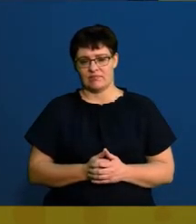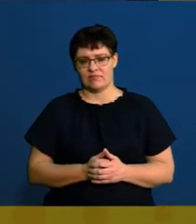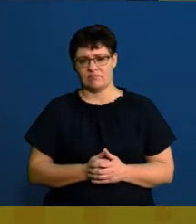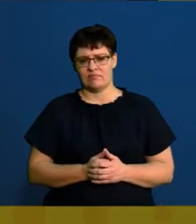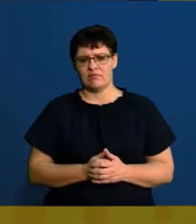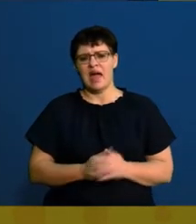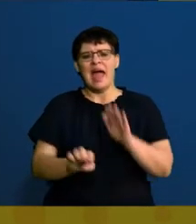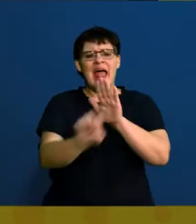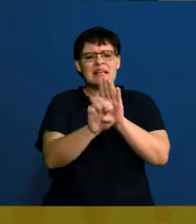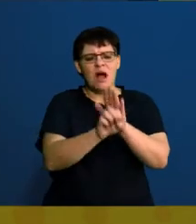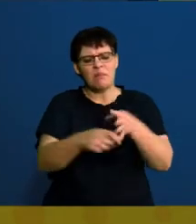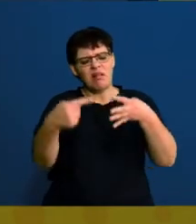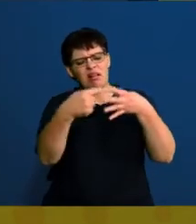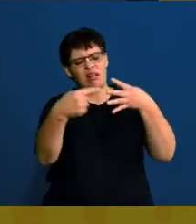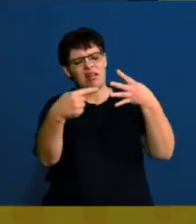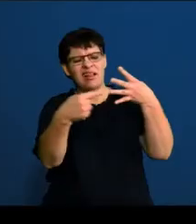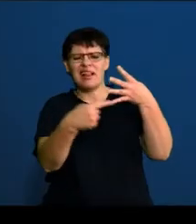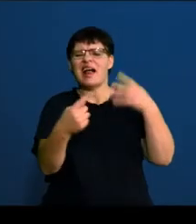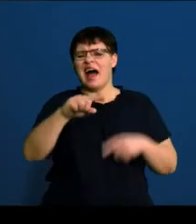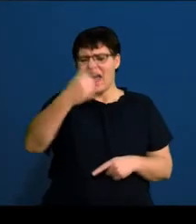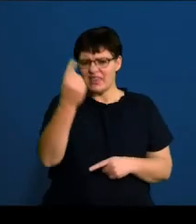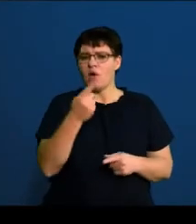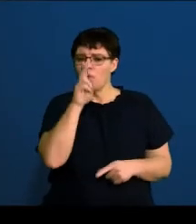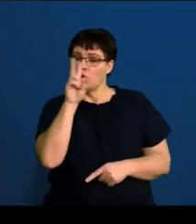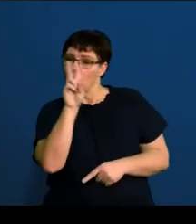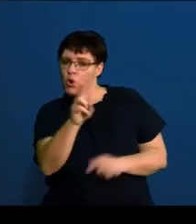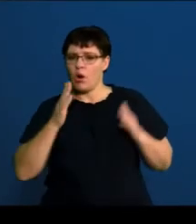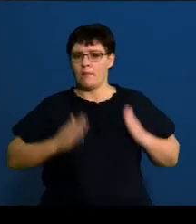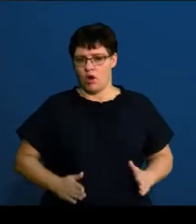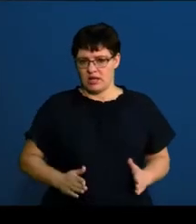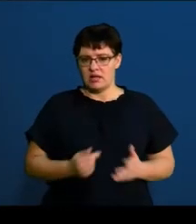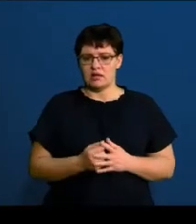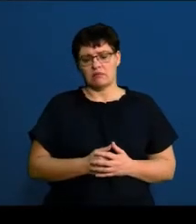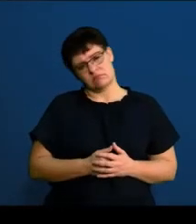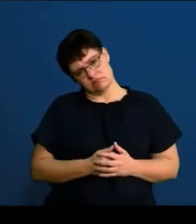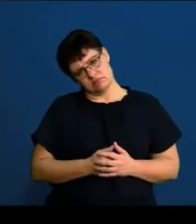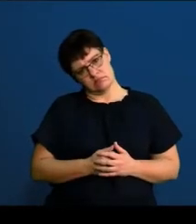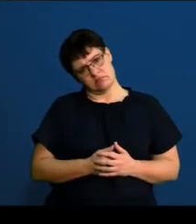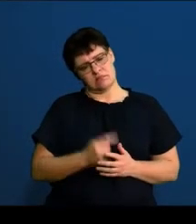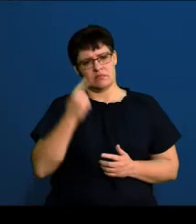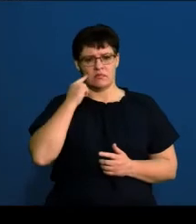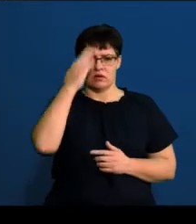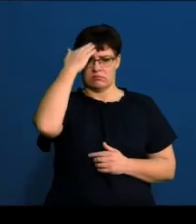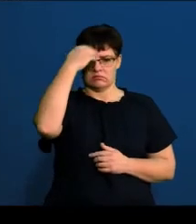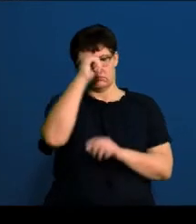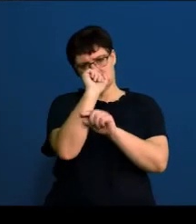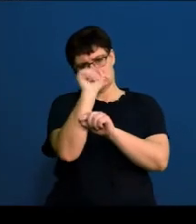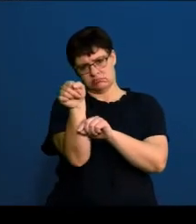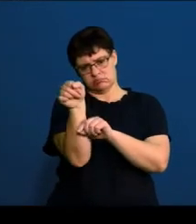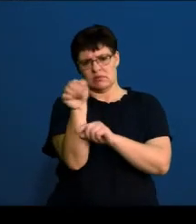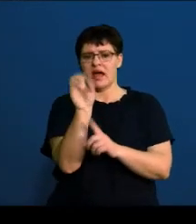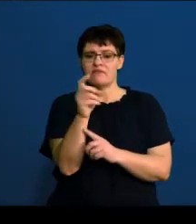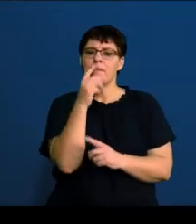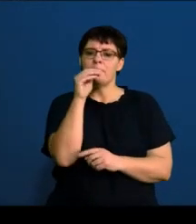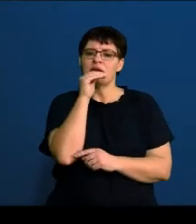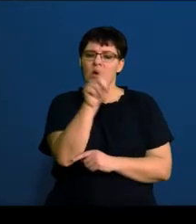other examples that we need to look at when we're dealing with body language. The head tilted to one side. The head tilted to one side